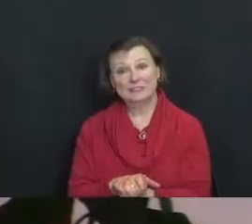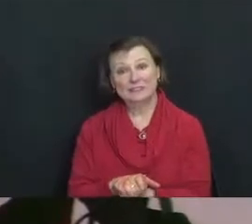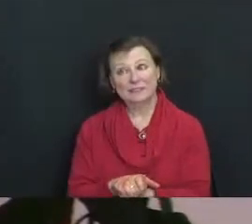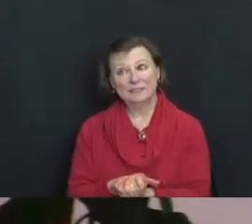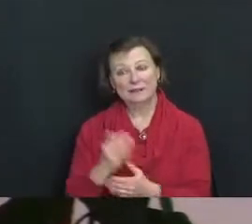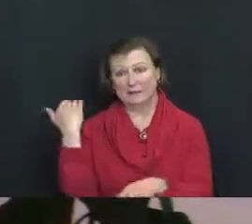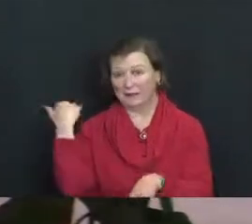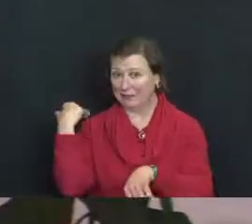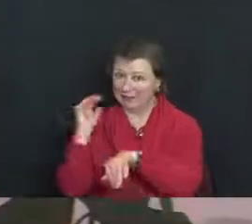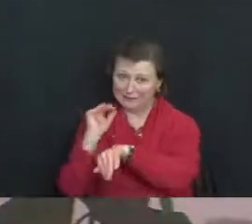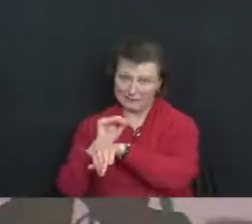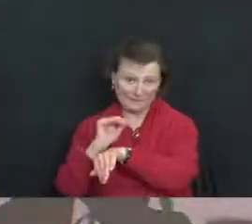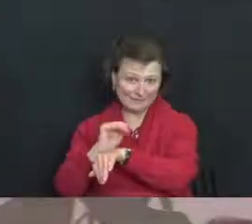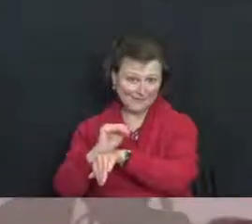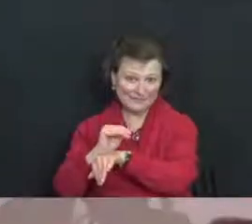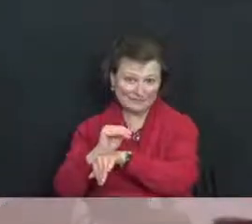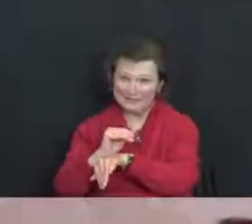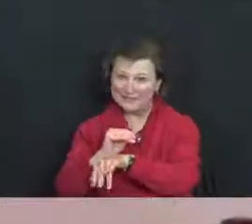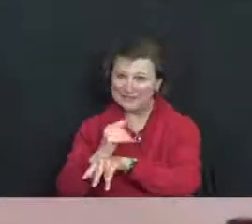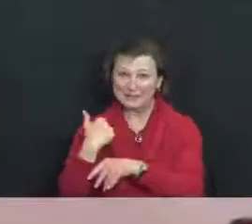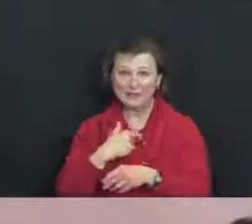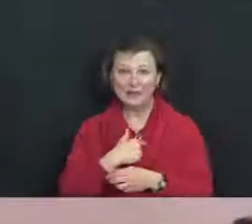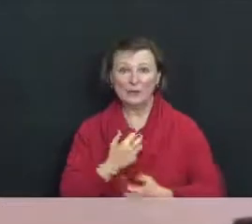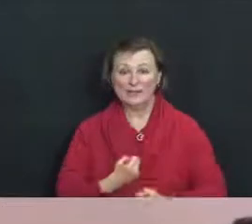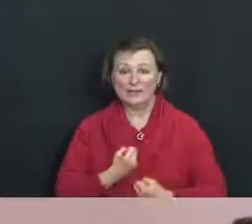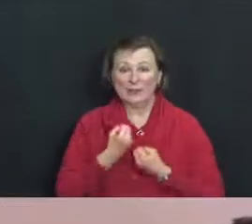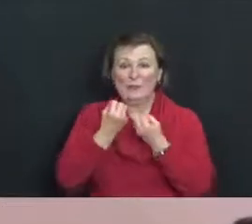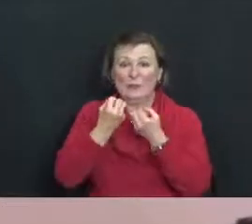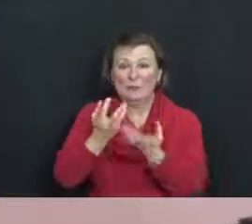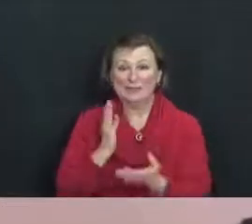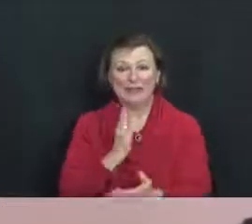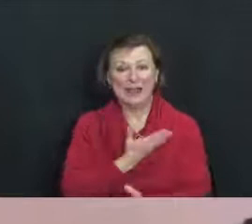Last evening, we expressed our gratitude